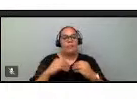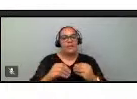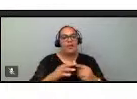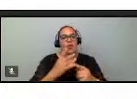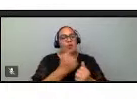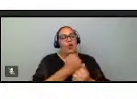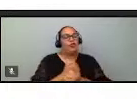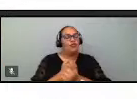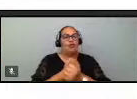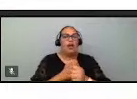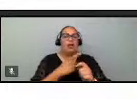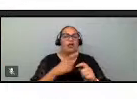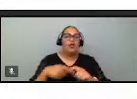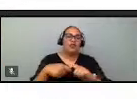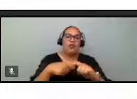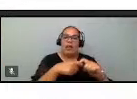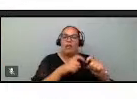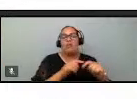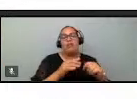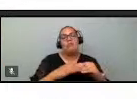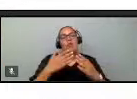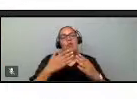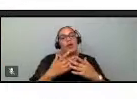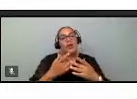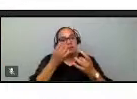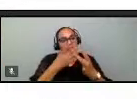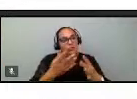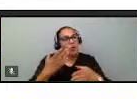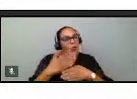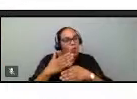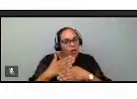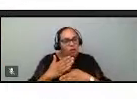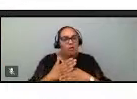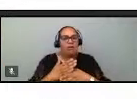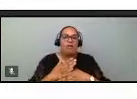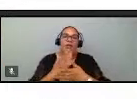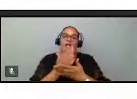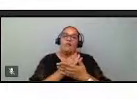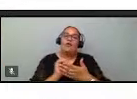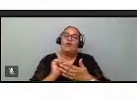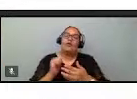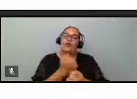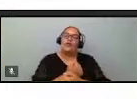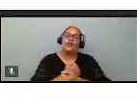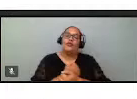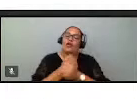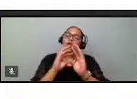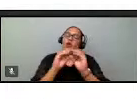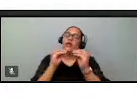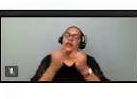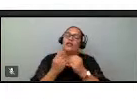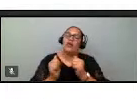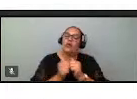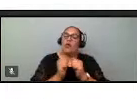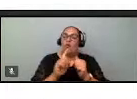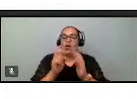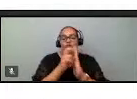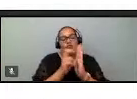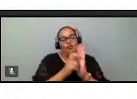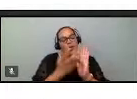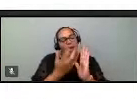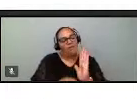truck and trailer the more we can convince them to work as part of a trucker organization with a set of